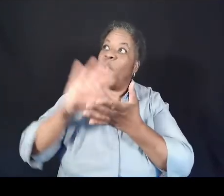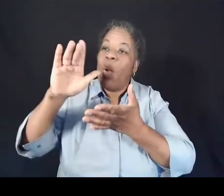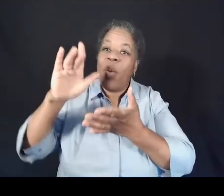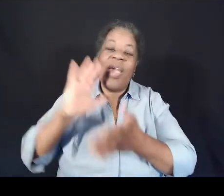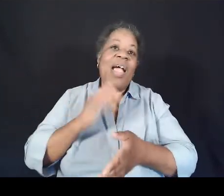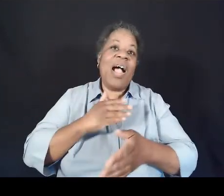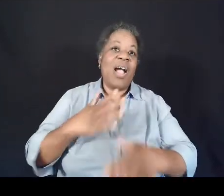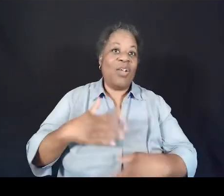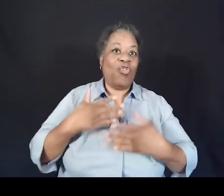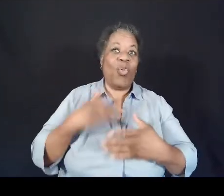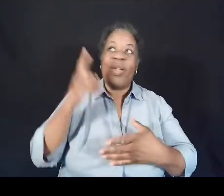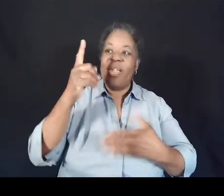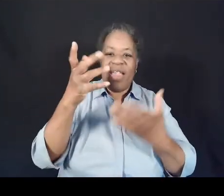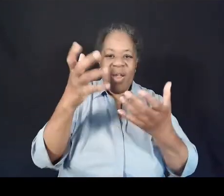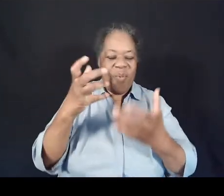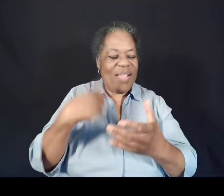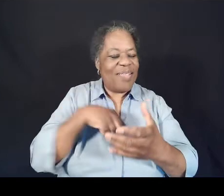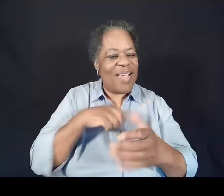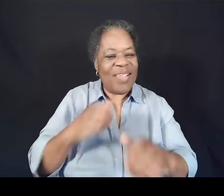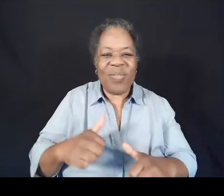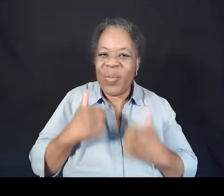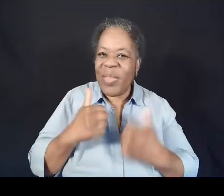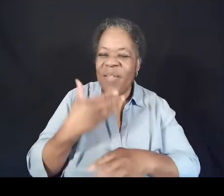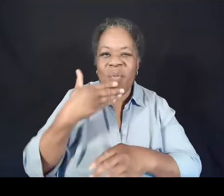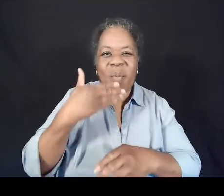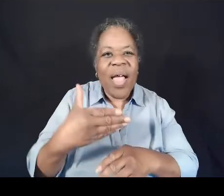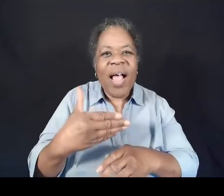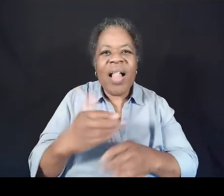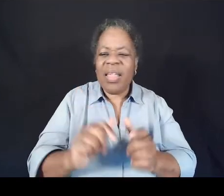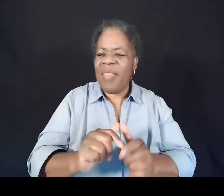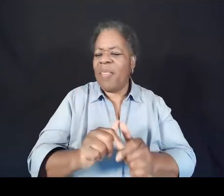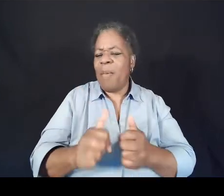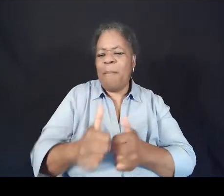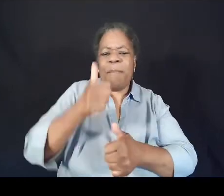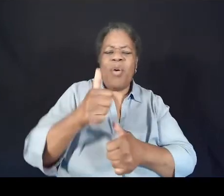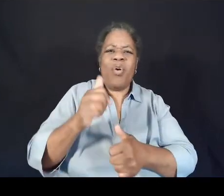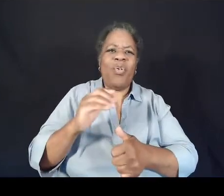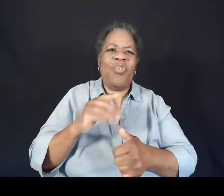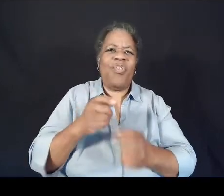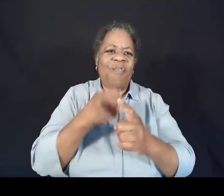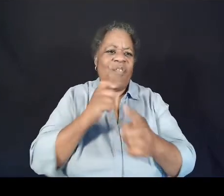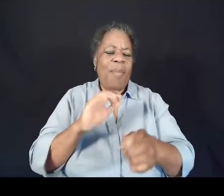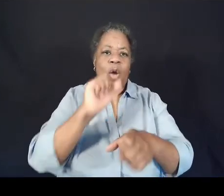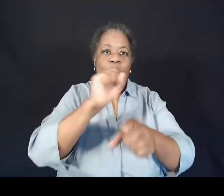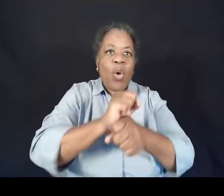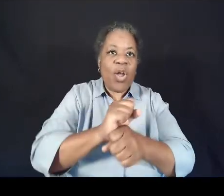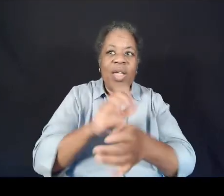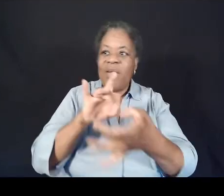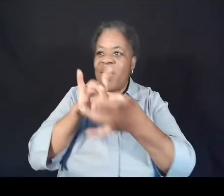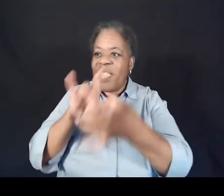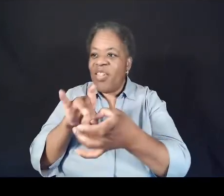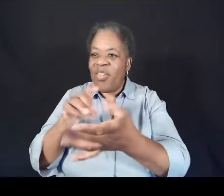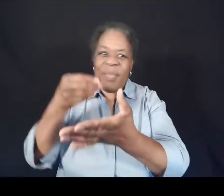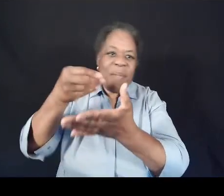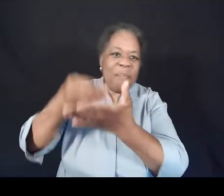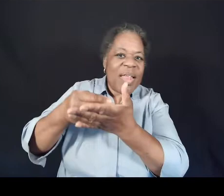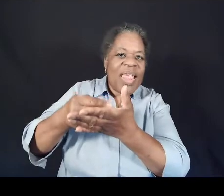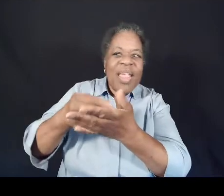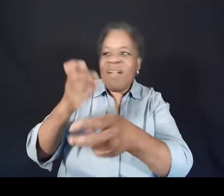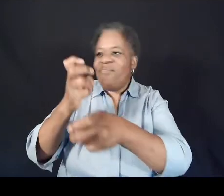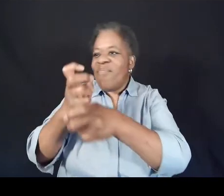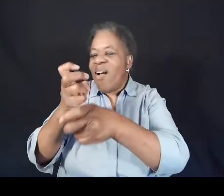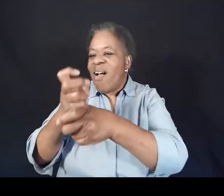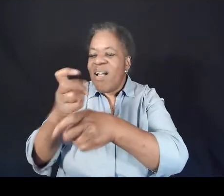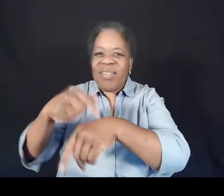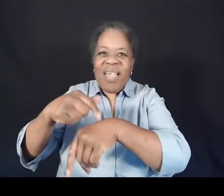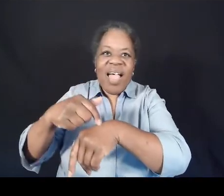it, to get the most out of our work, our relationships, our bodies, our money, even our hardships? So God